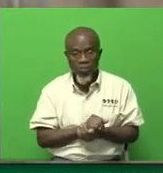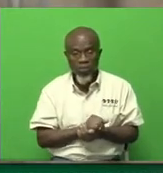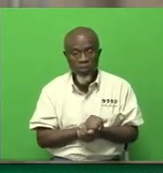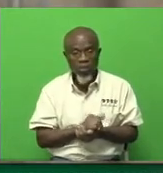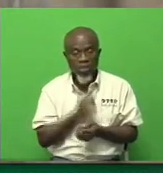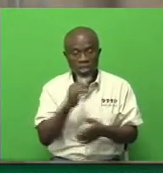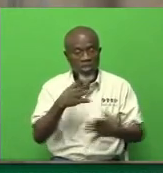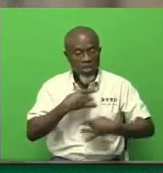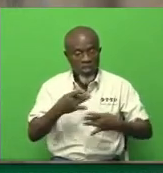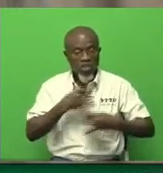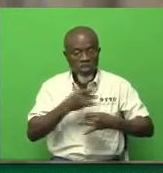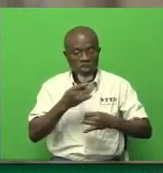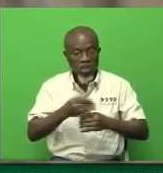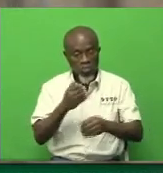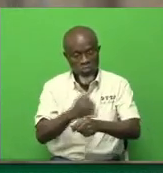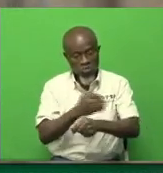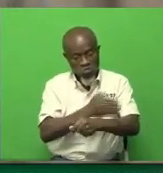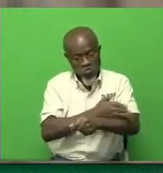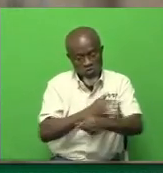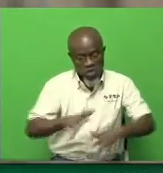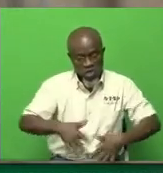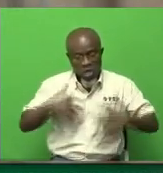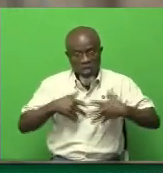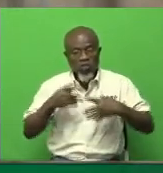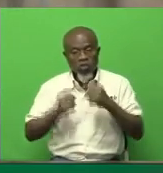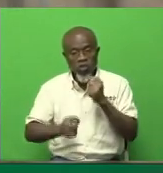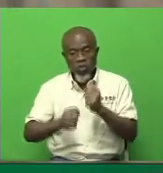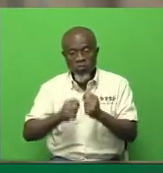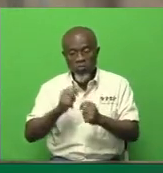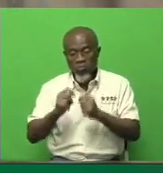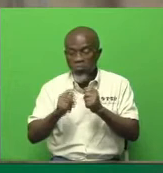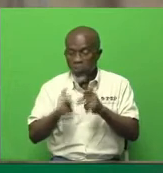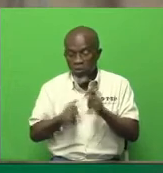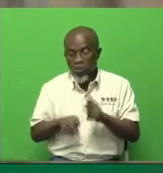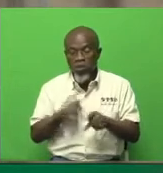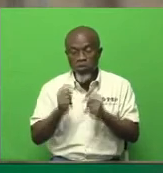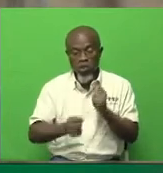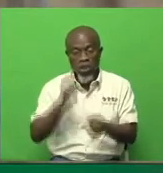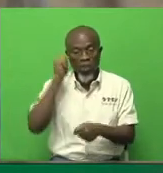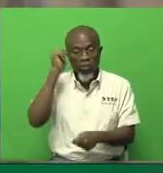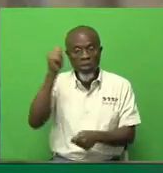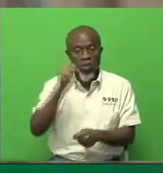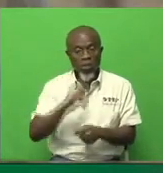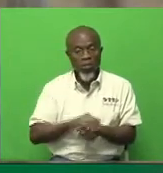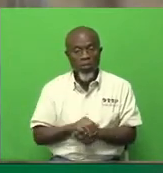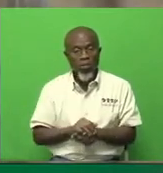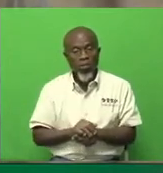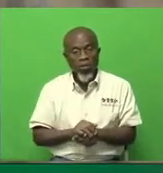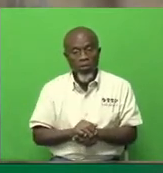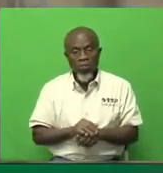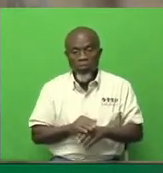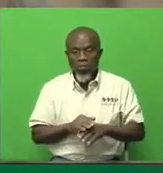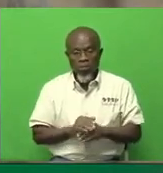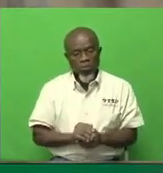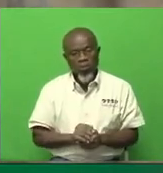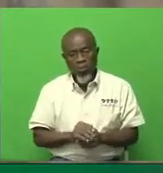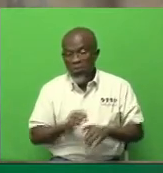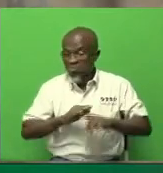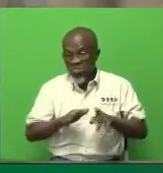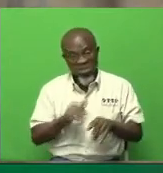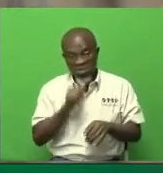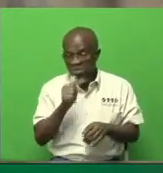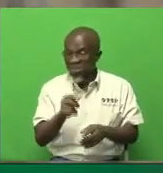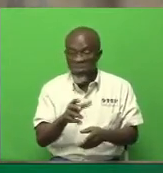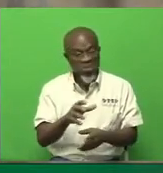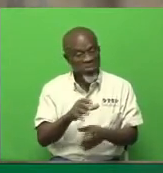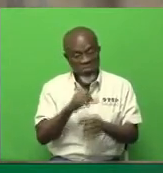lives of the citizens of Trinidad and Tobago or Mr Deputy speaker does not get vetted Mr Deputy speaker I want to share